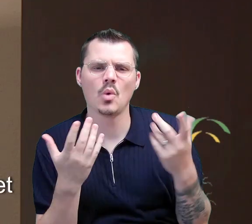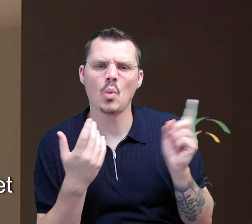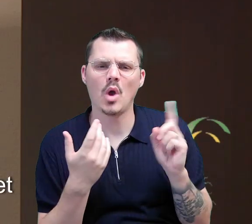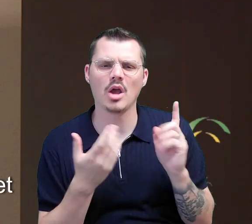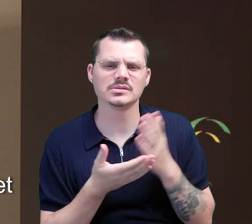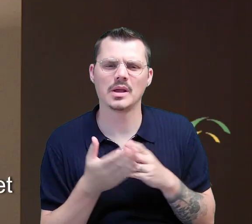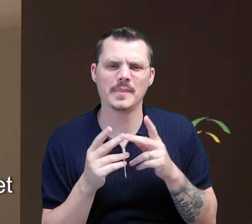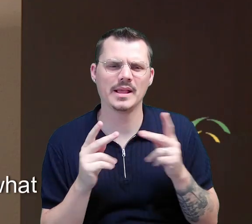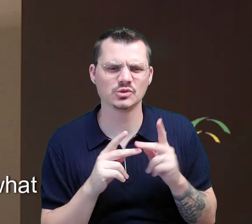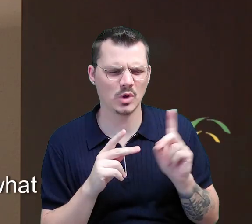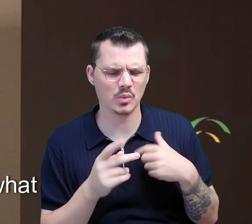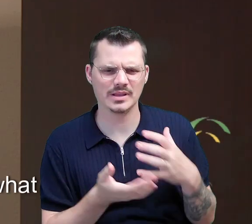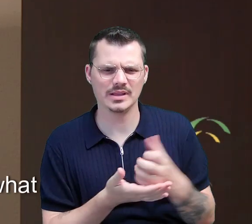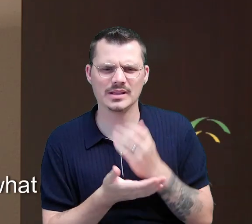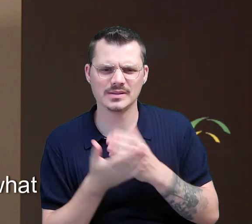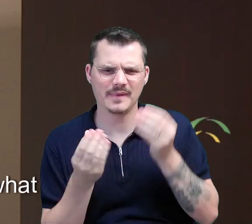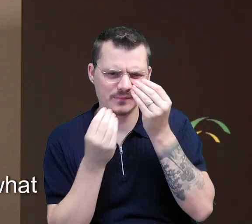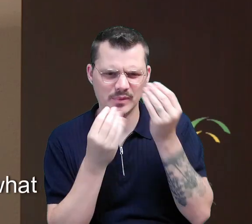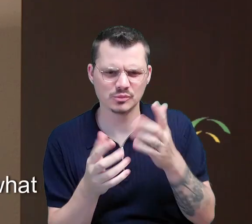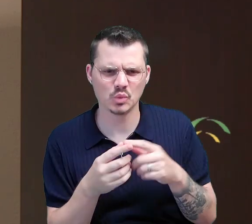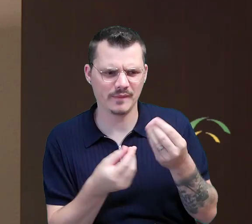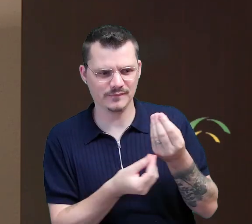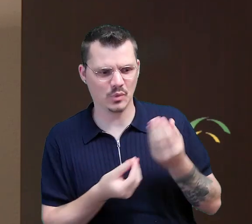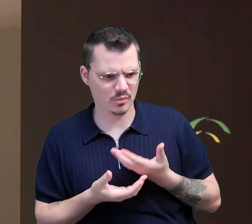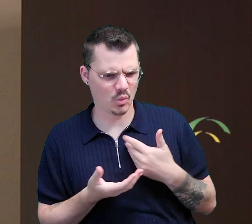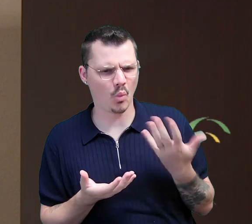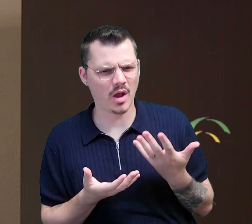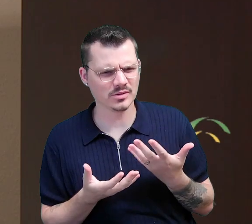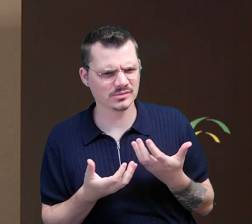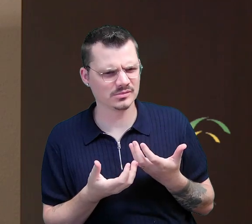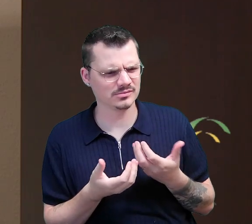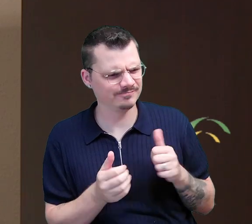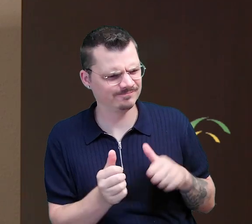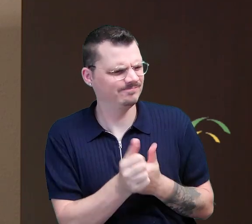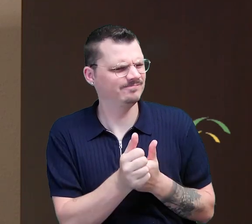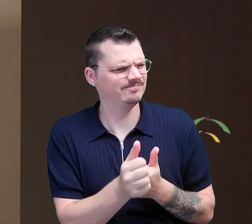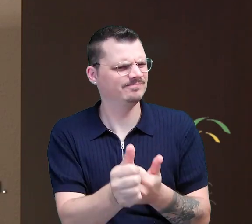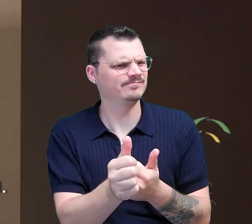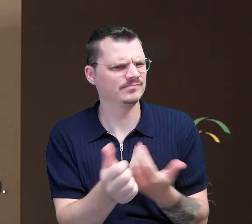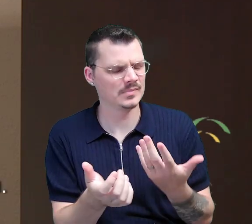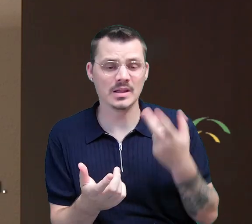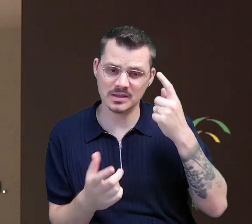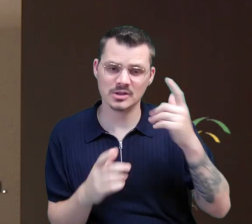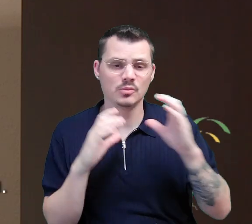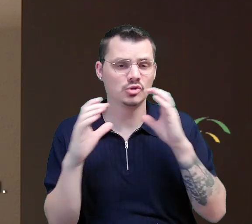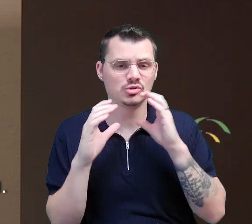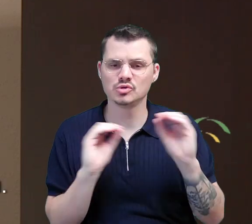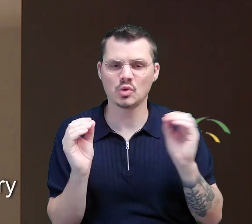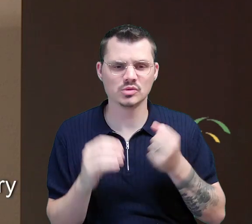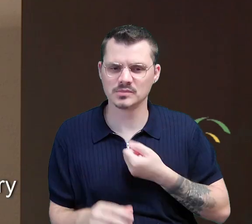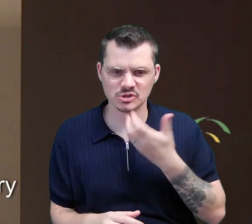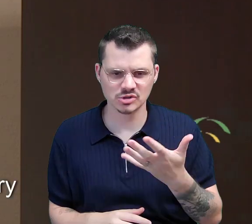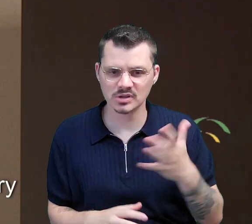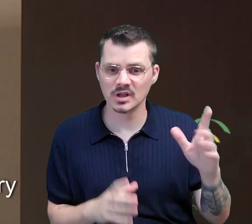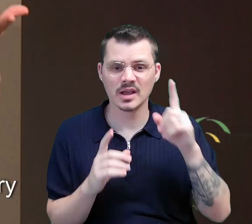where's some places we can get information to help inform us about what might be driving this? He communicates without speech.